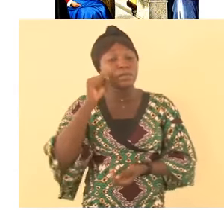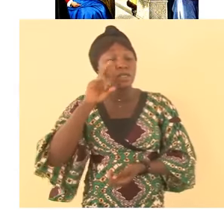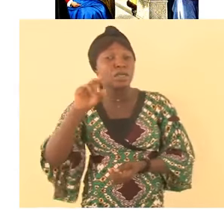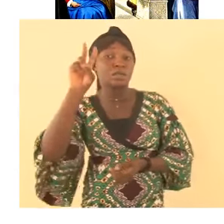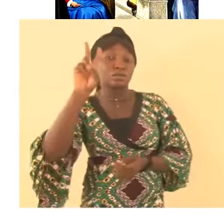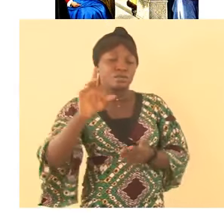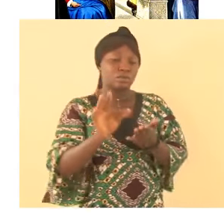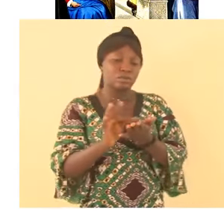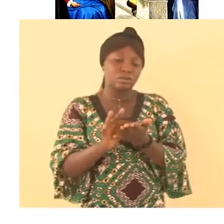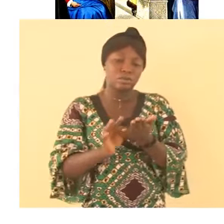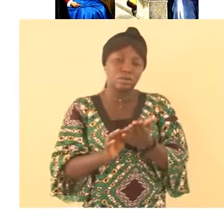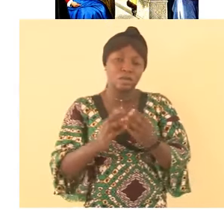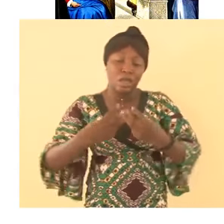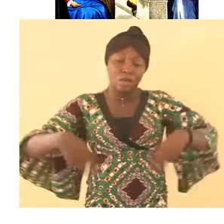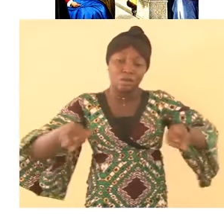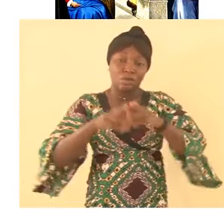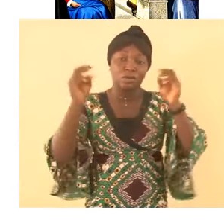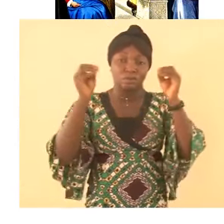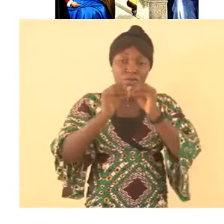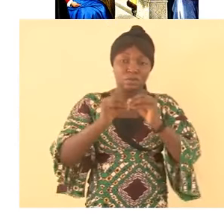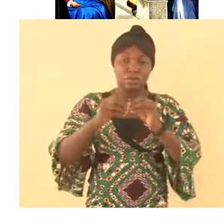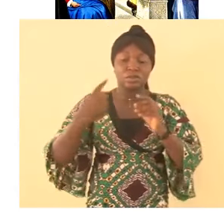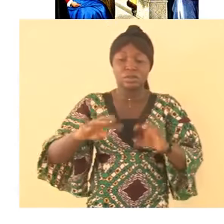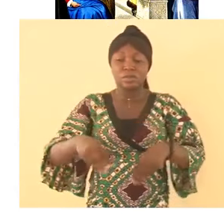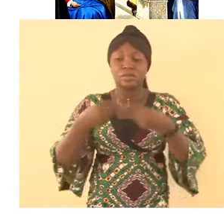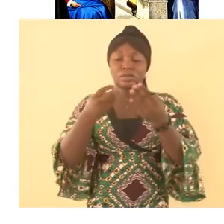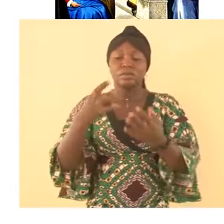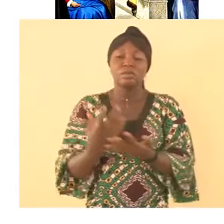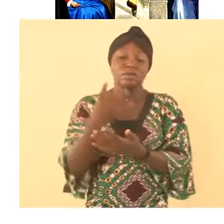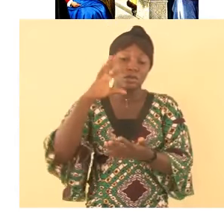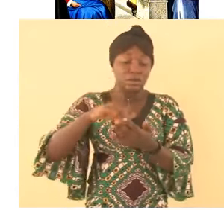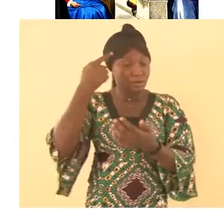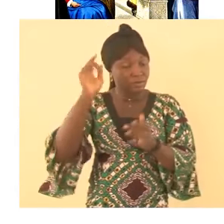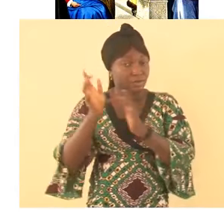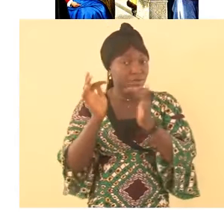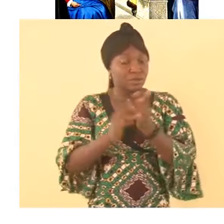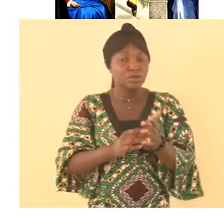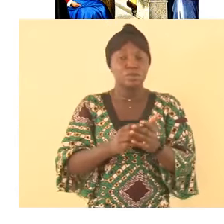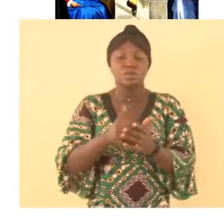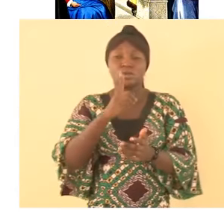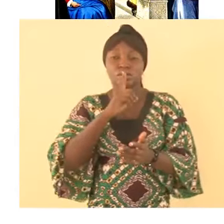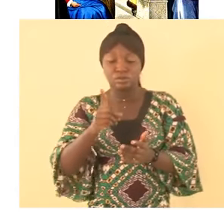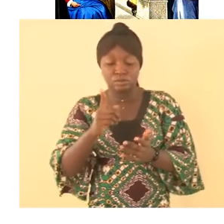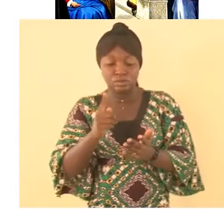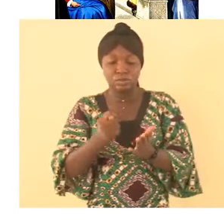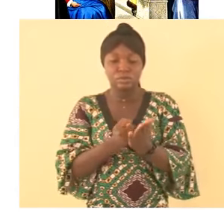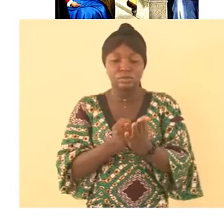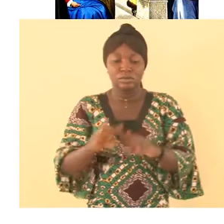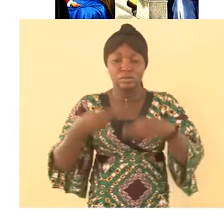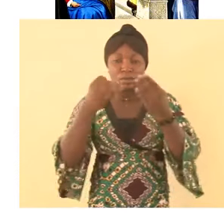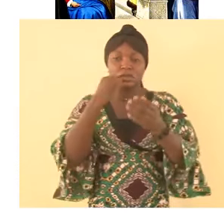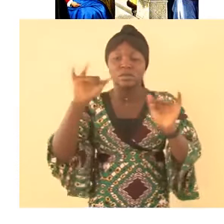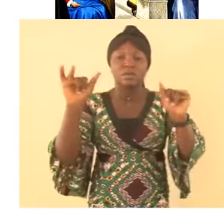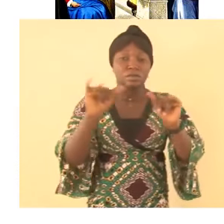Her two coins were worth more than all the donations of the rich. For Jesus, true generosity is